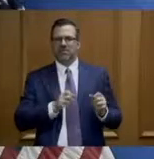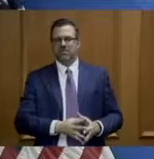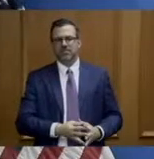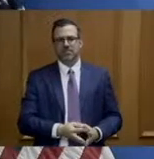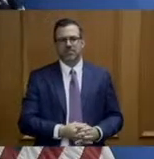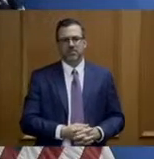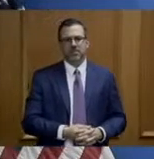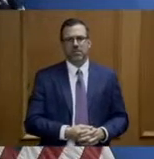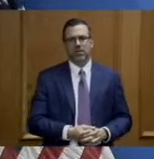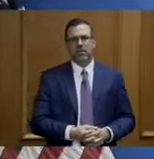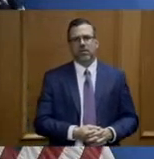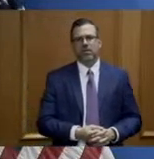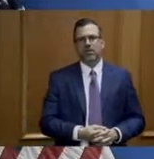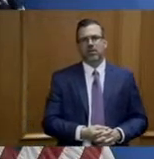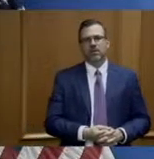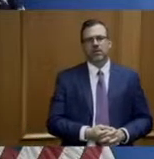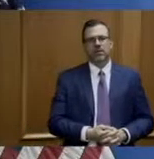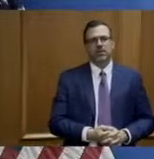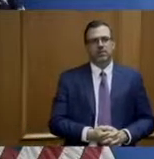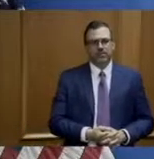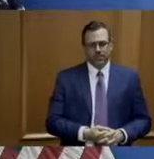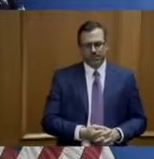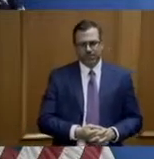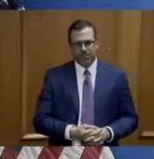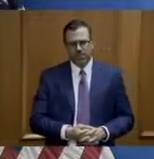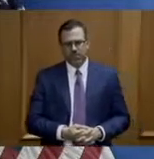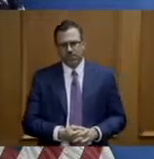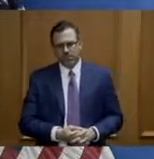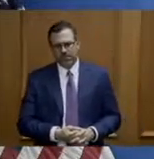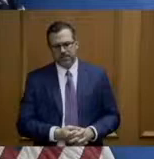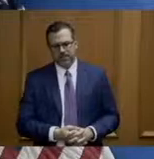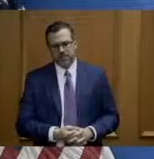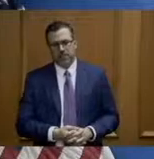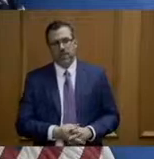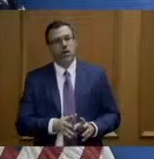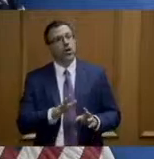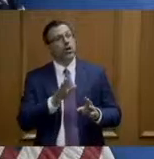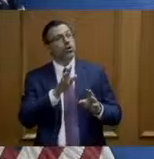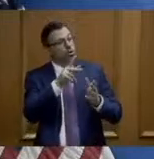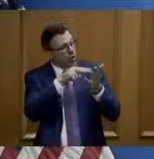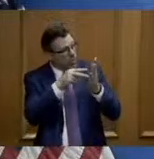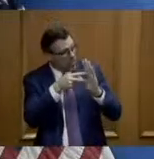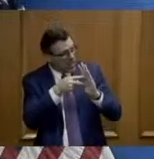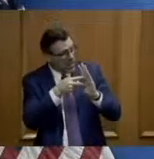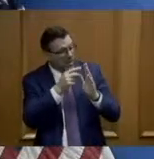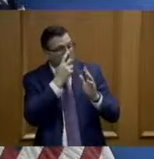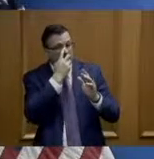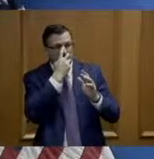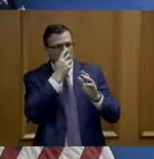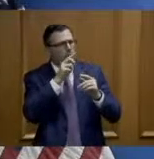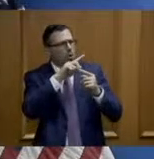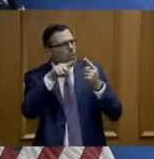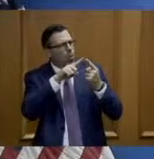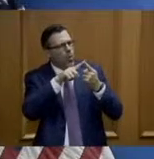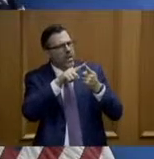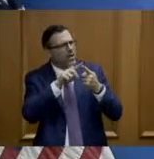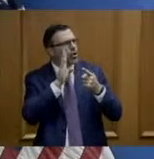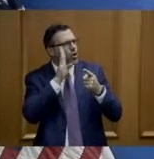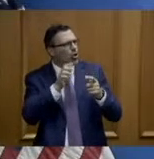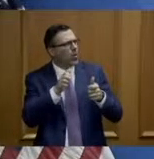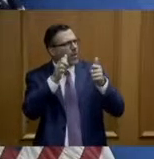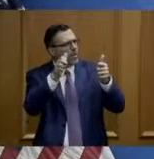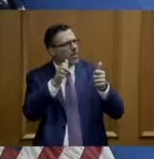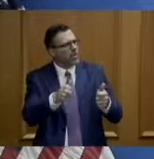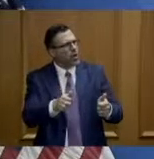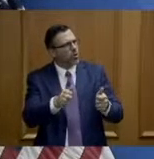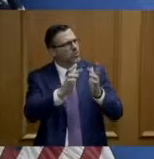Just follow up, that information, that guidance will be exactly where and when? I'm assuming it'll be on your